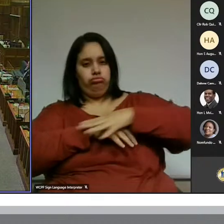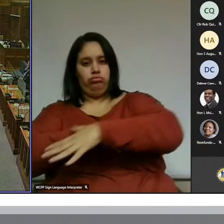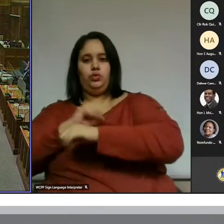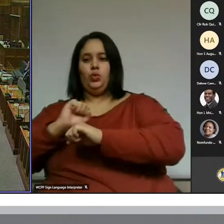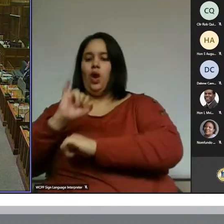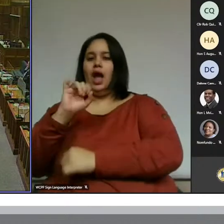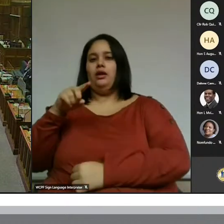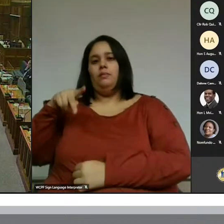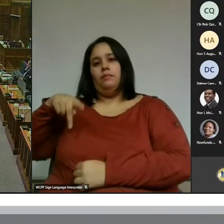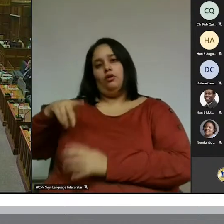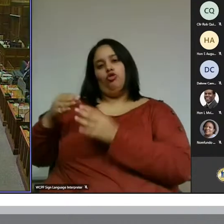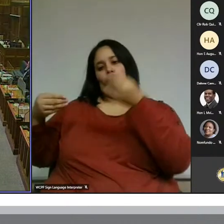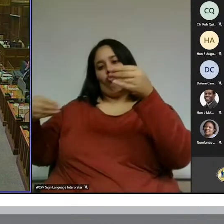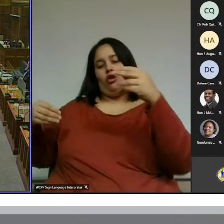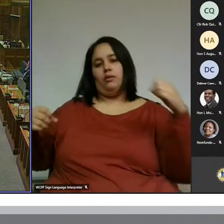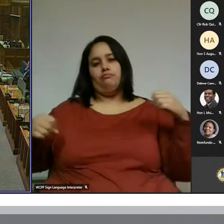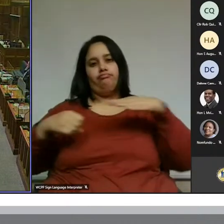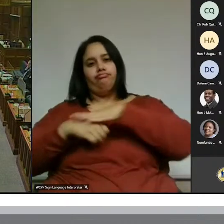RTP.